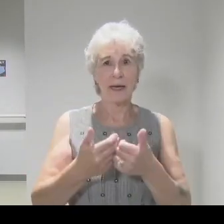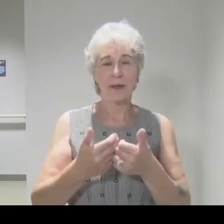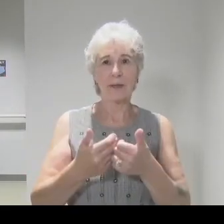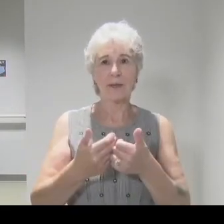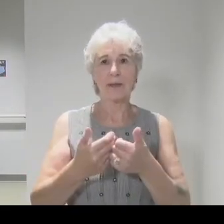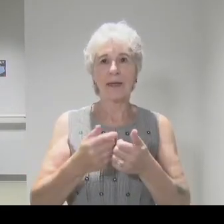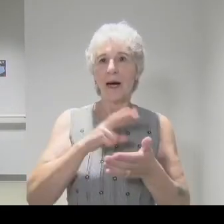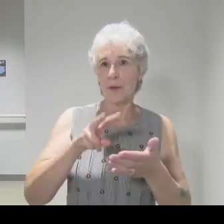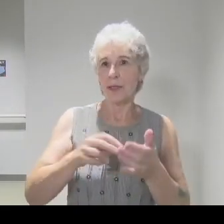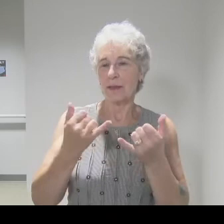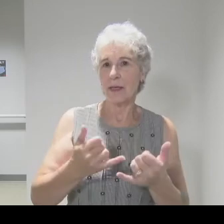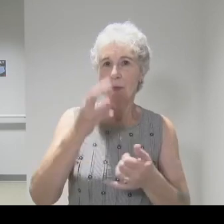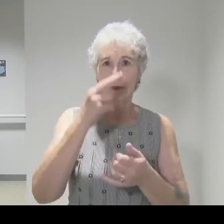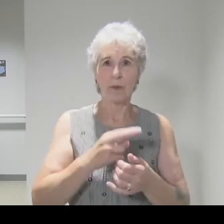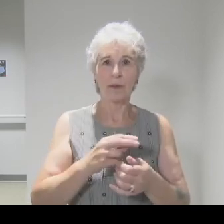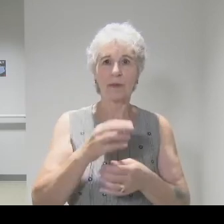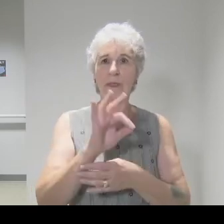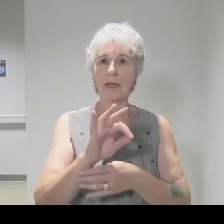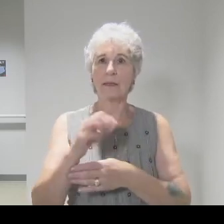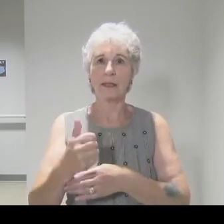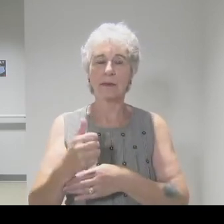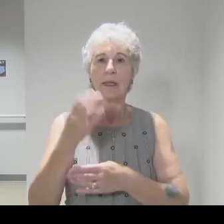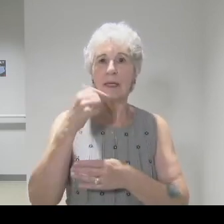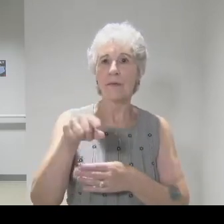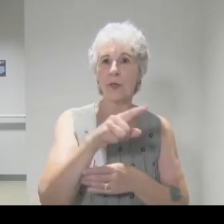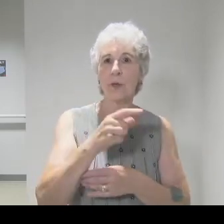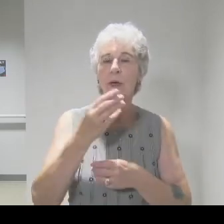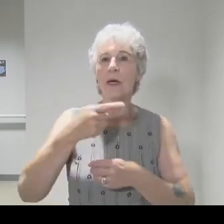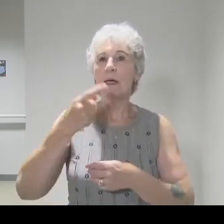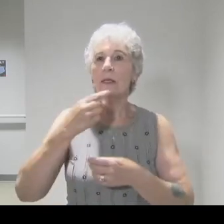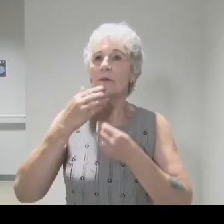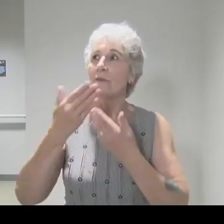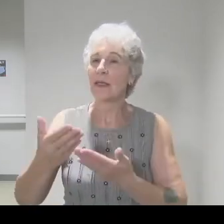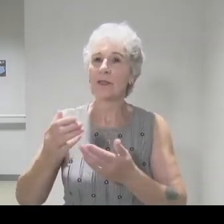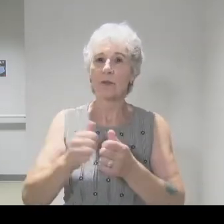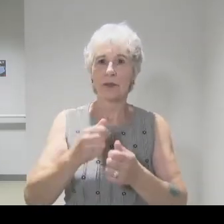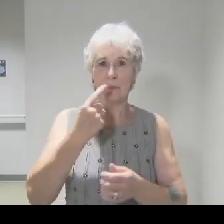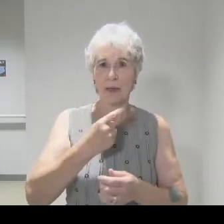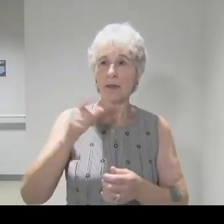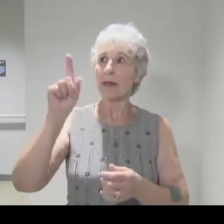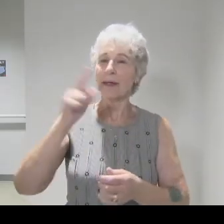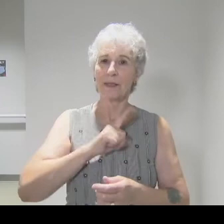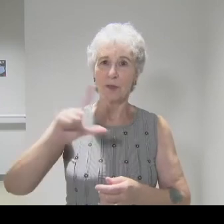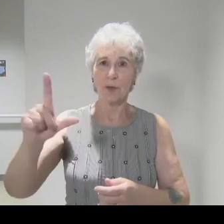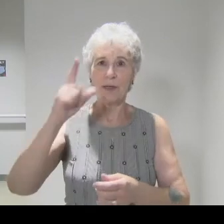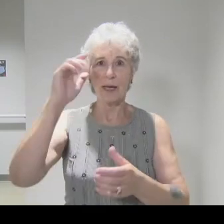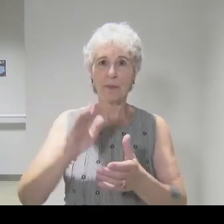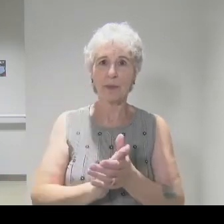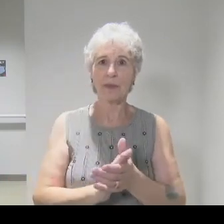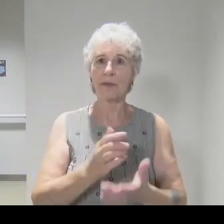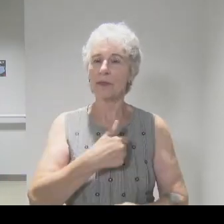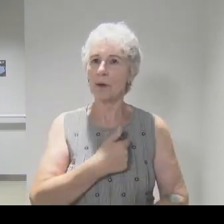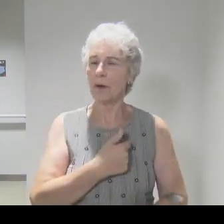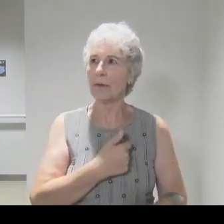I'm going to read it now. Romans 10, 9 and 10. If you confess with your mouth that Jesus is Lord and you believe in your heart that